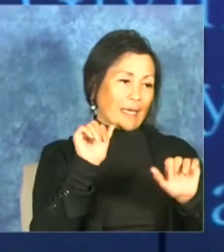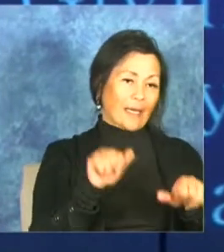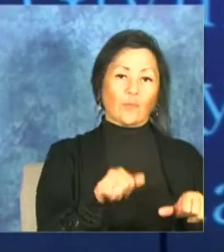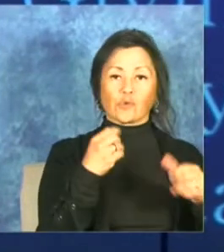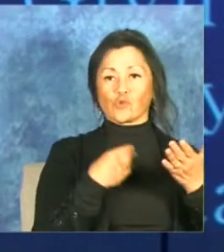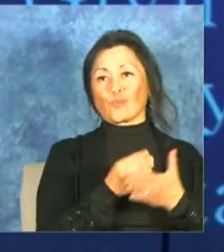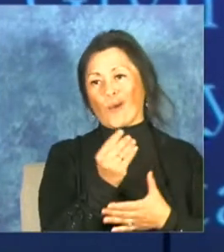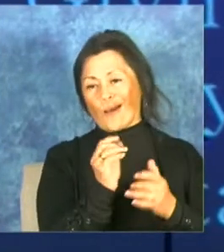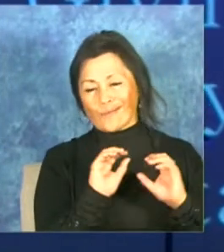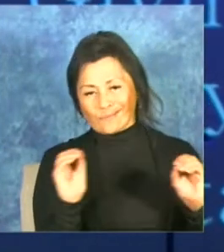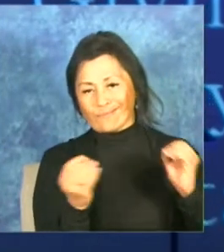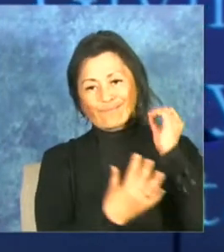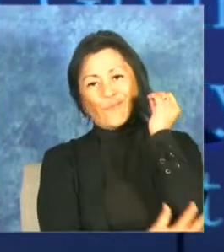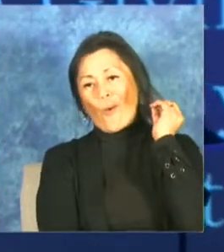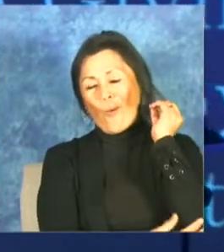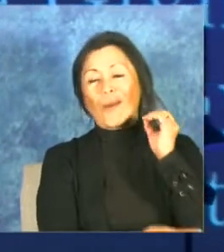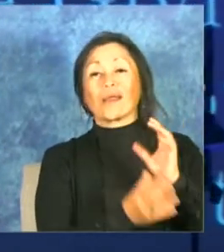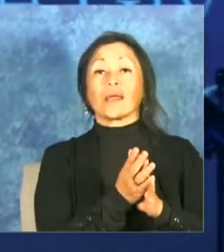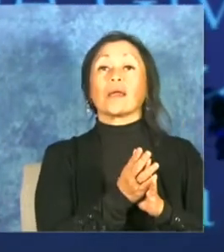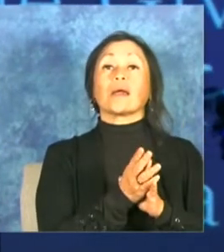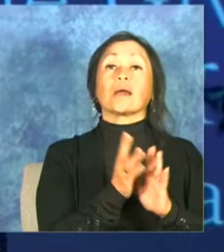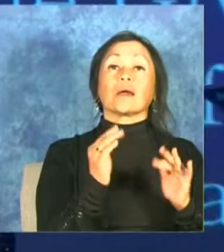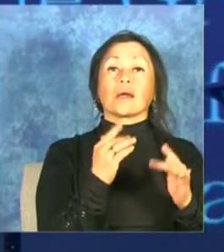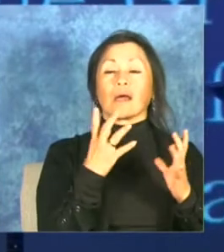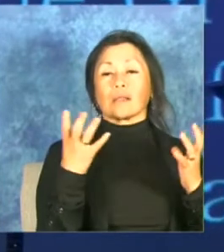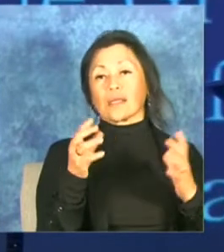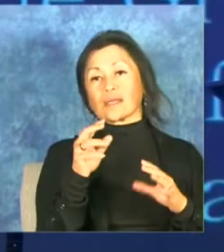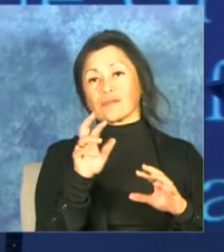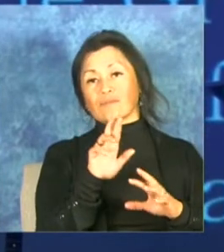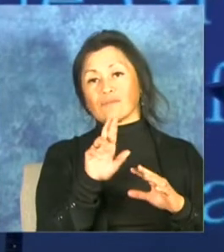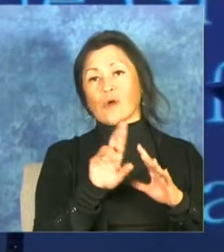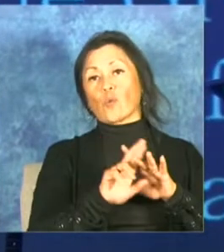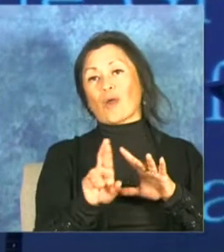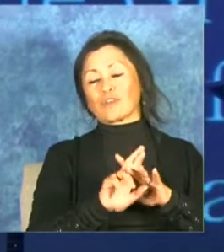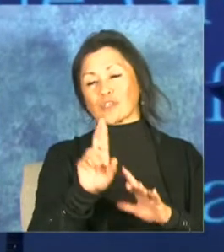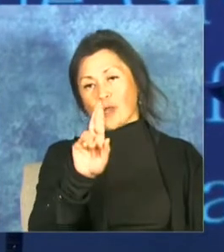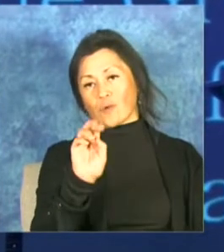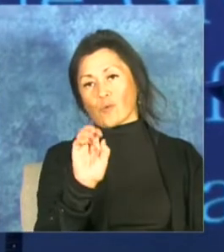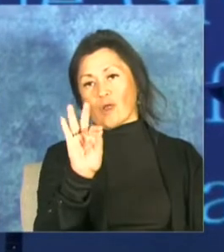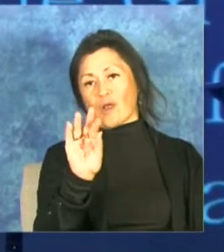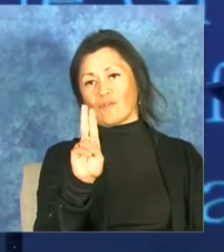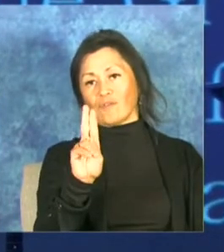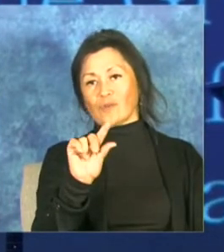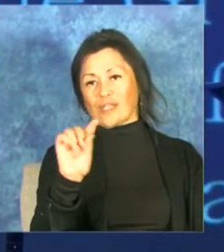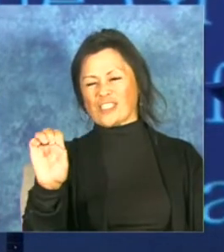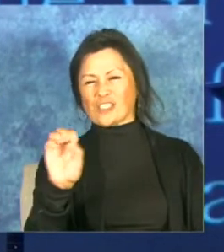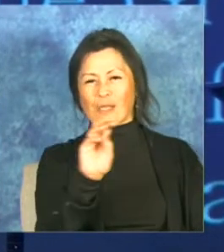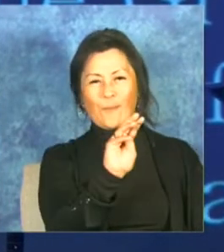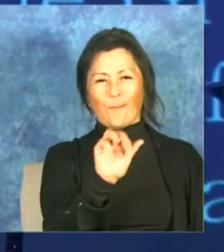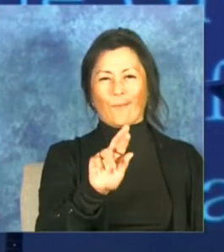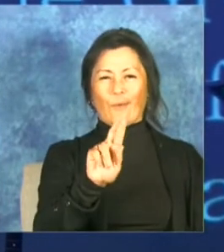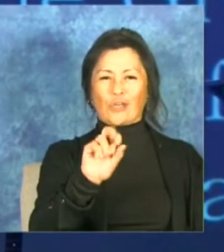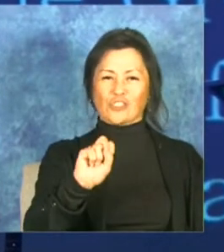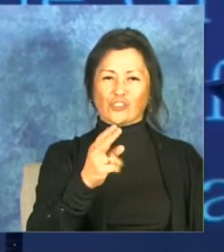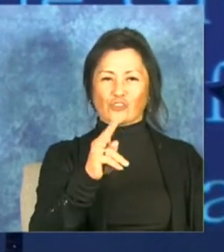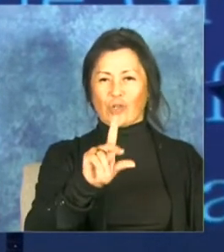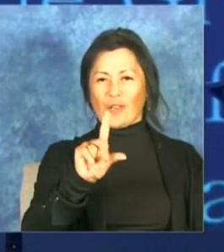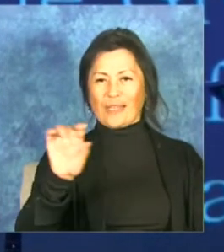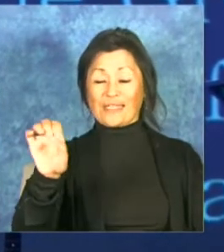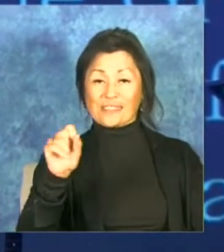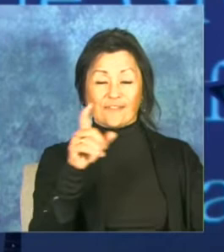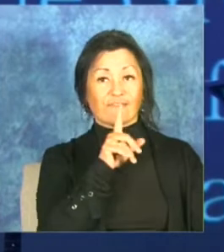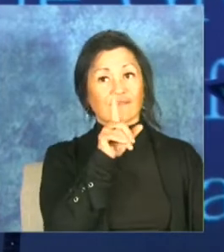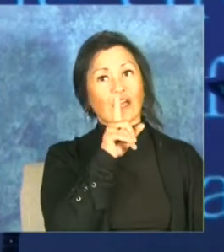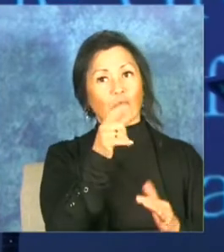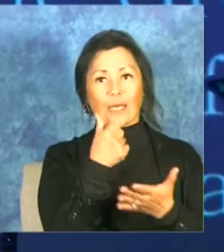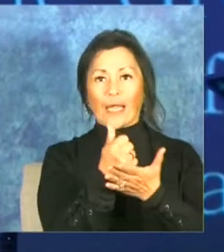of anything at all for Christmas. We usually give them to a lot of refugee communities in Salt Lake, Marshallese areas, and a lot of this. So it's a